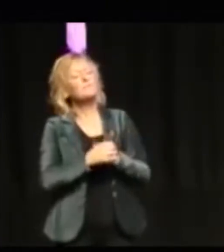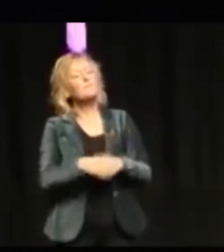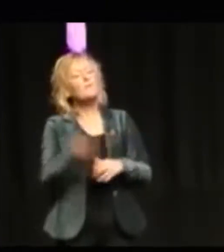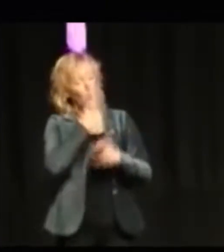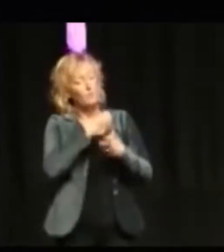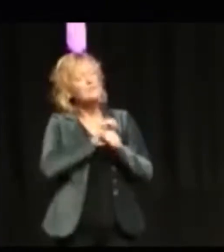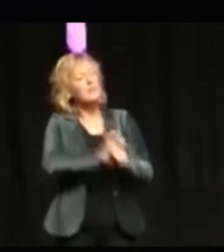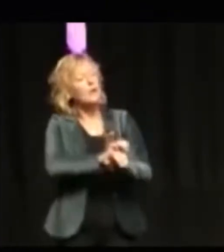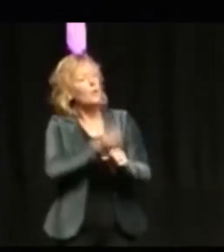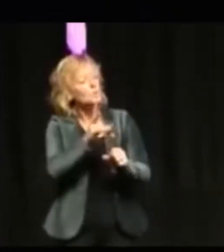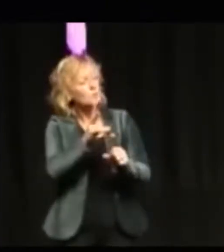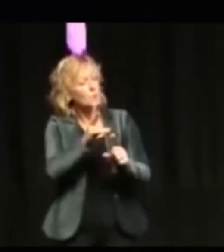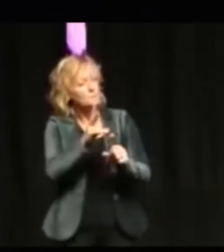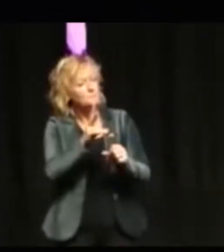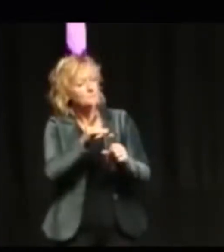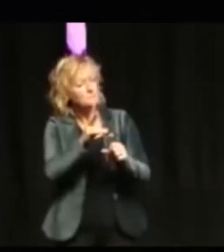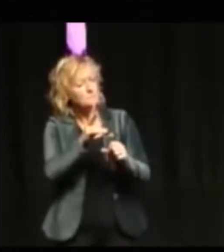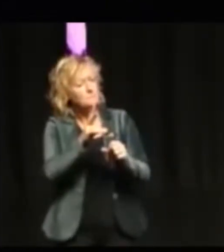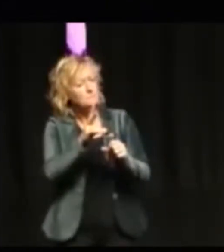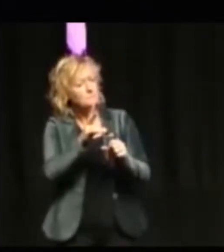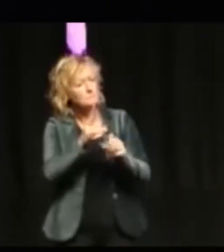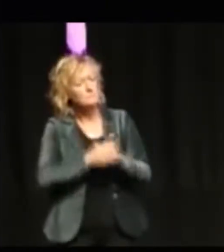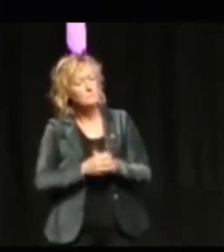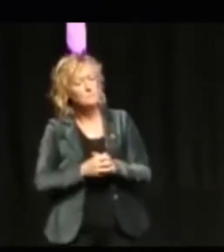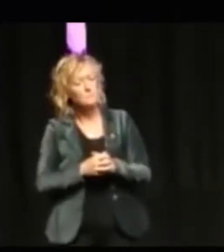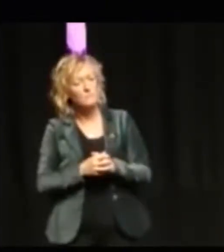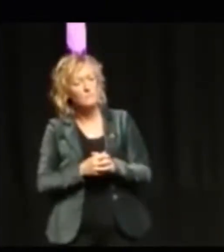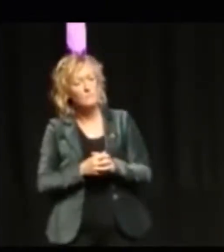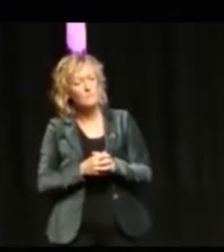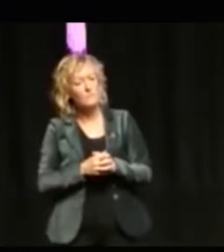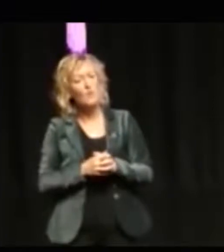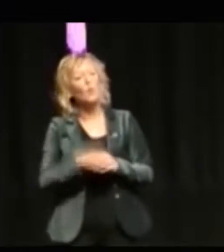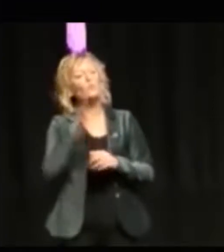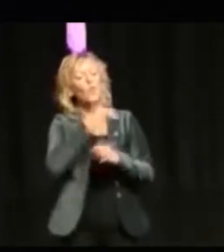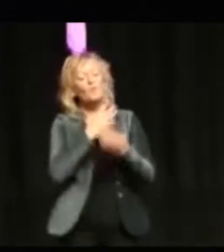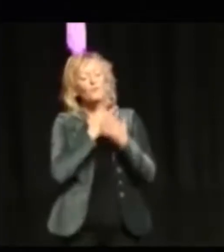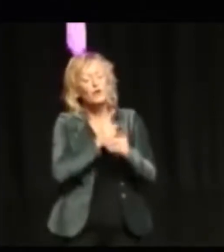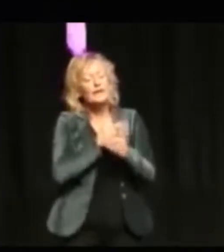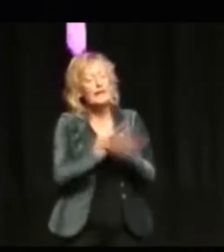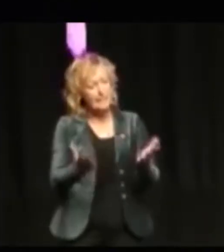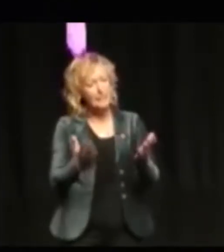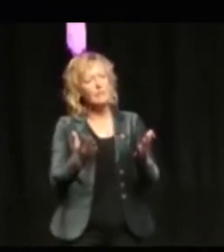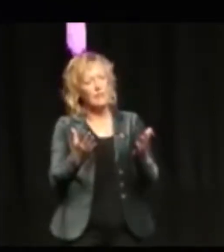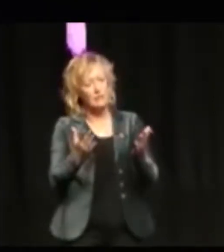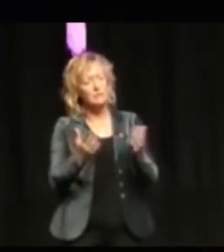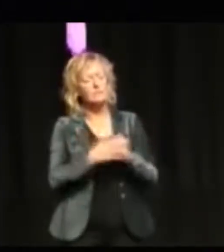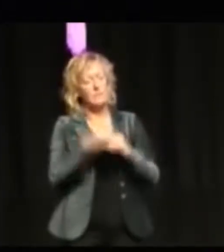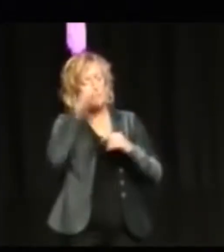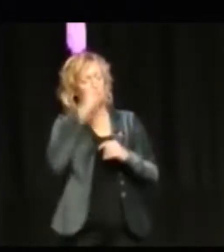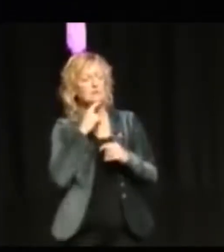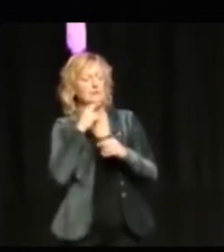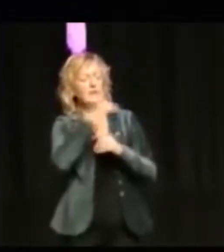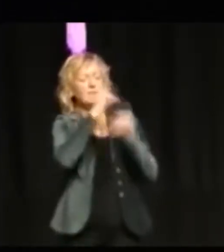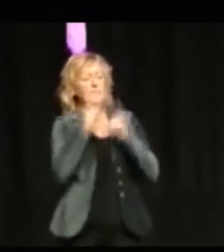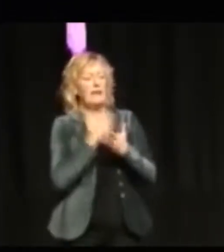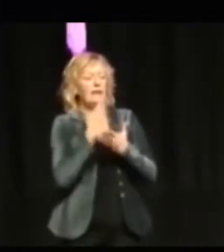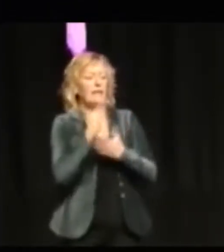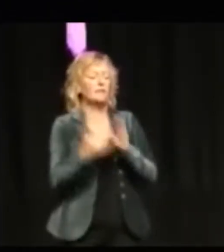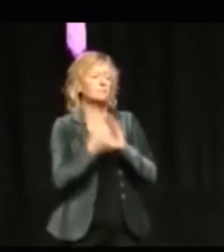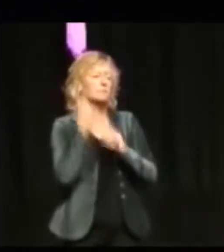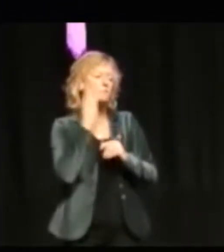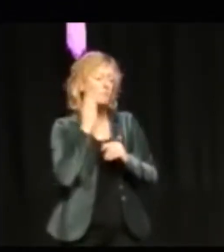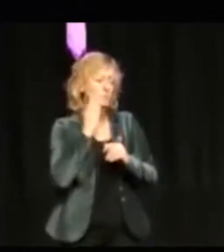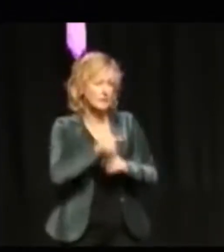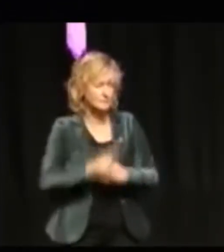with discrimination, we sort of add this who might be left out. It's not human rights to housing policy, regardless of how many people